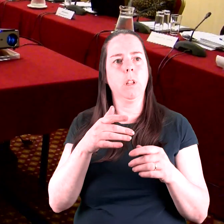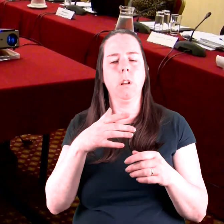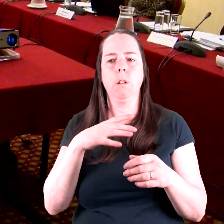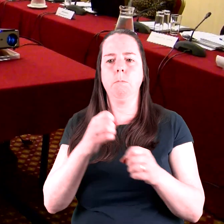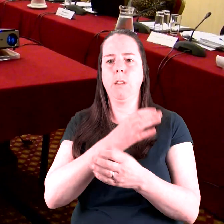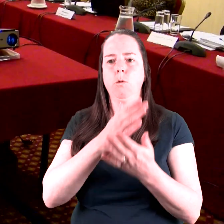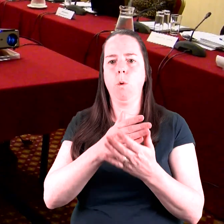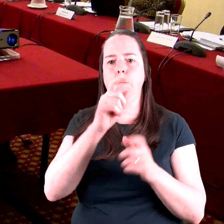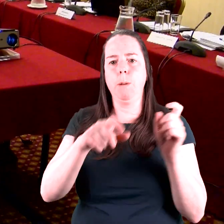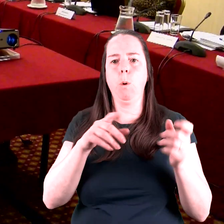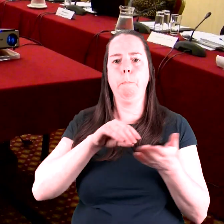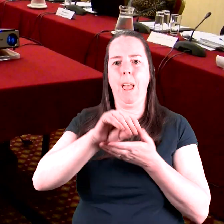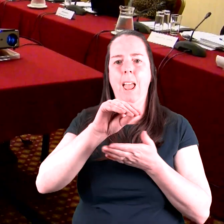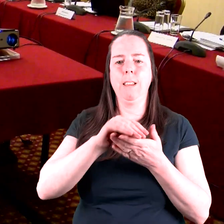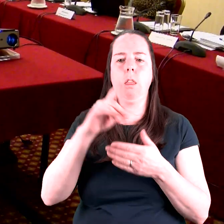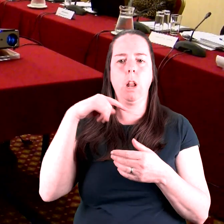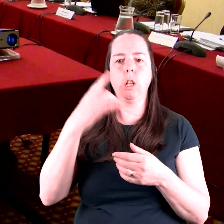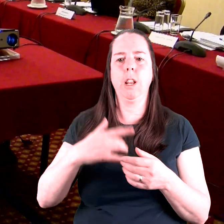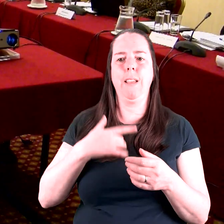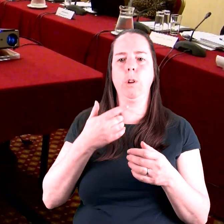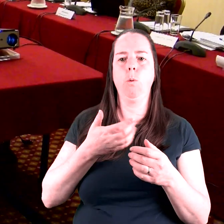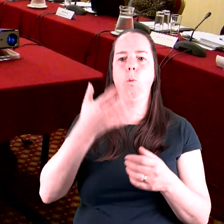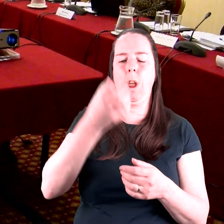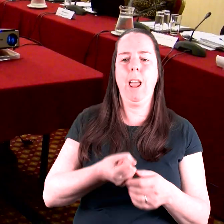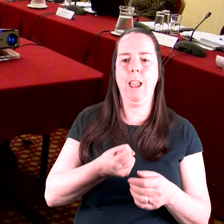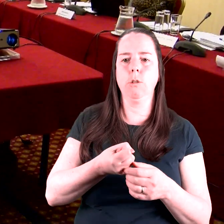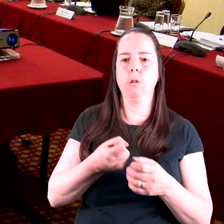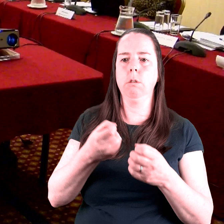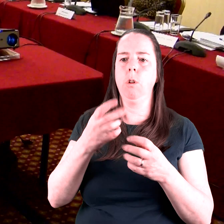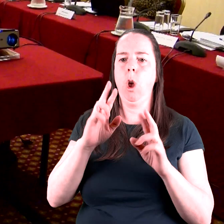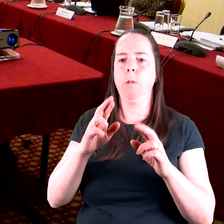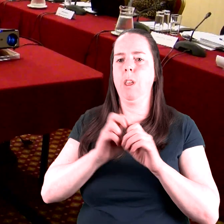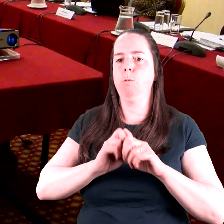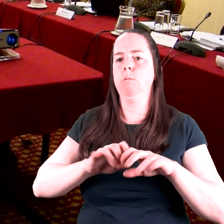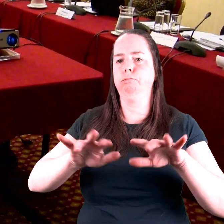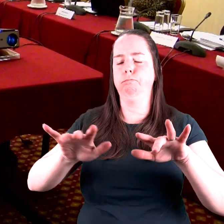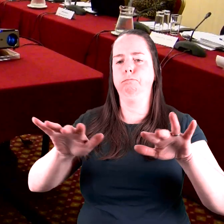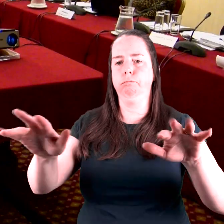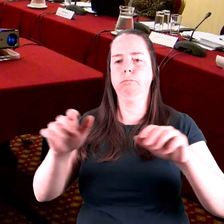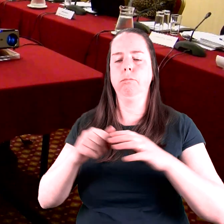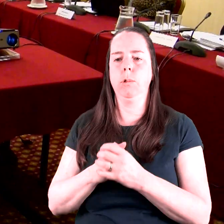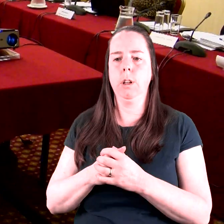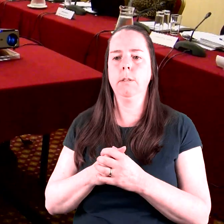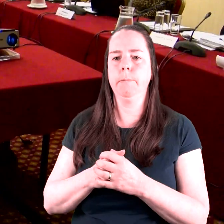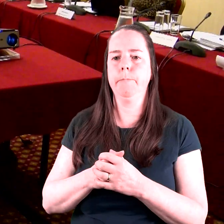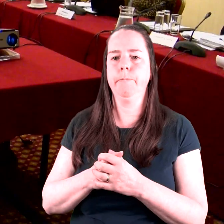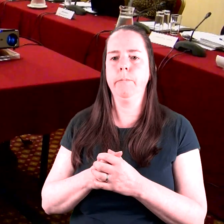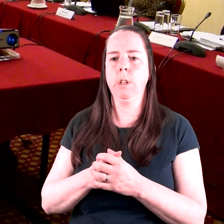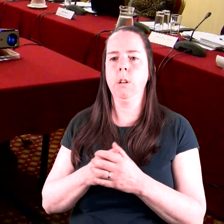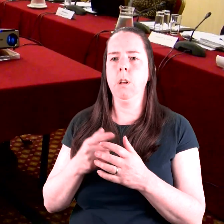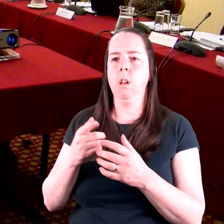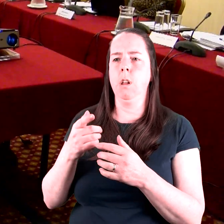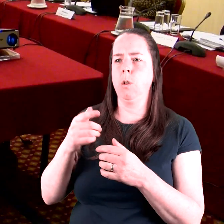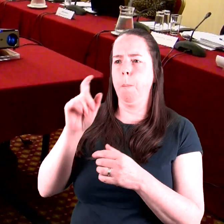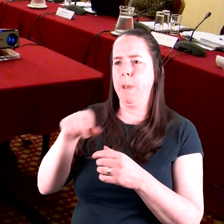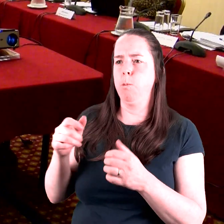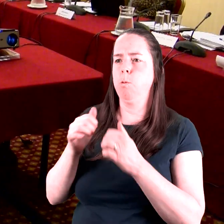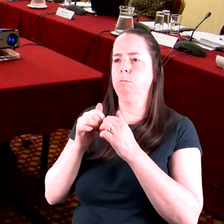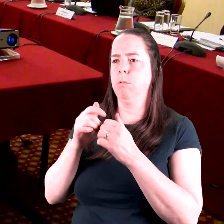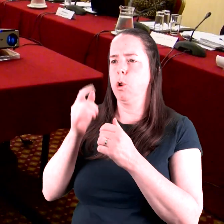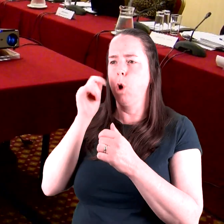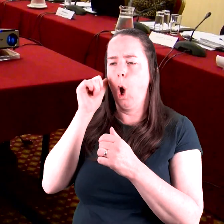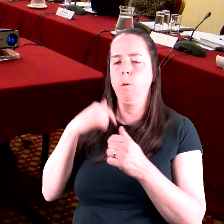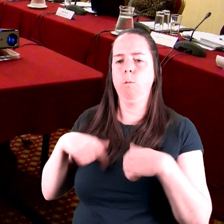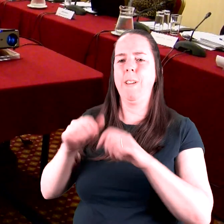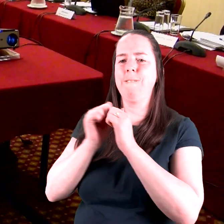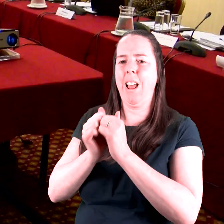London living wage, and that's something that will spread throughout there. And we'll only start to show people that we value them if we